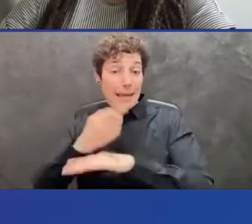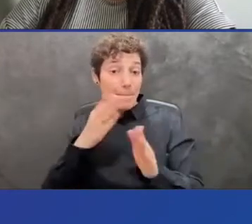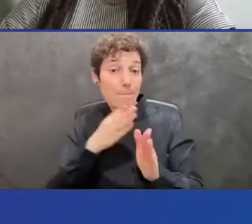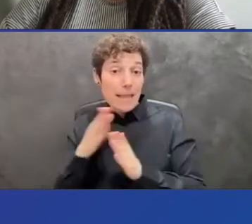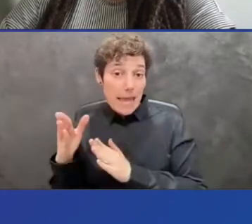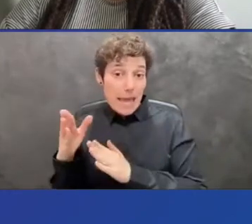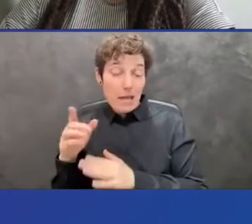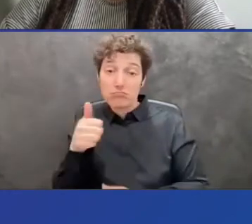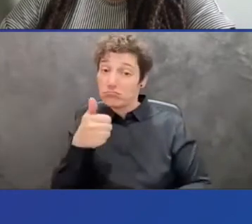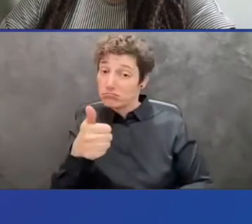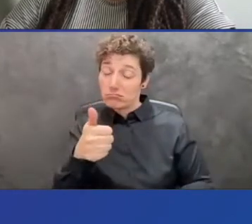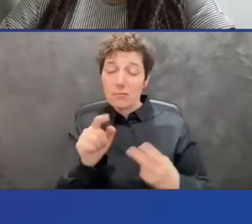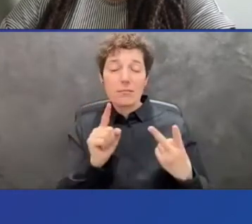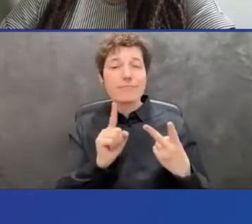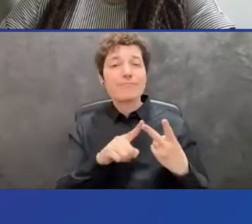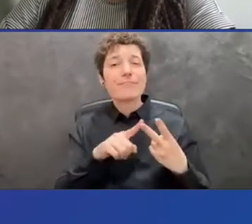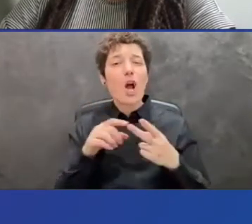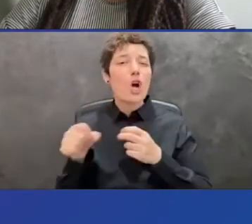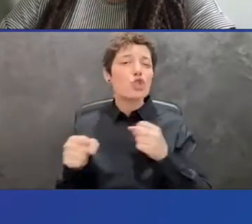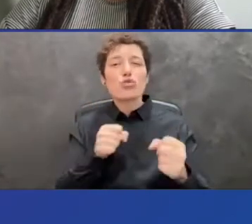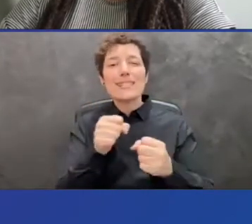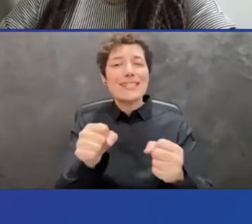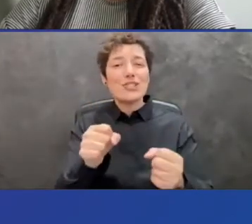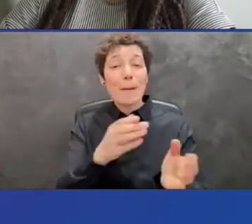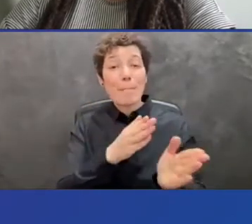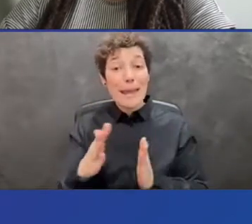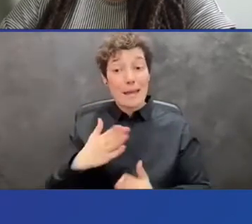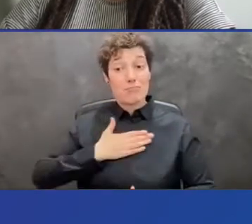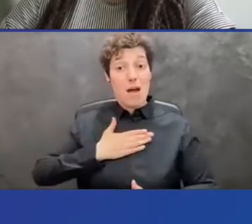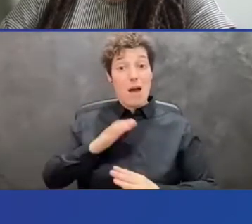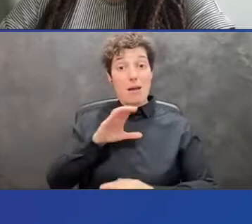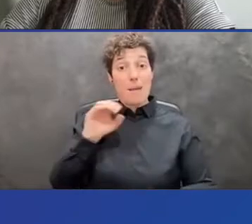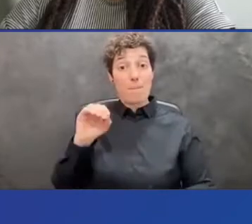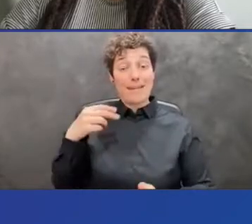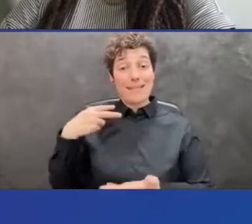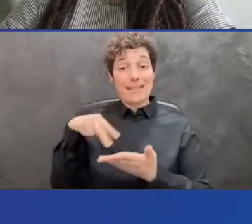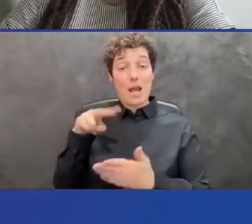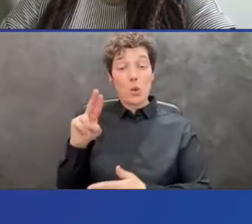Dance USA that we had a strategic plan from which I could move from.